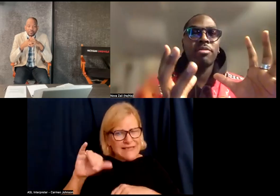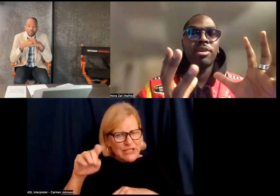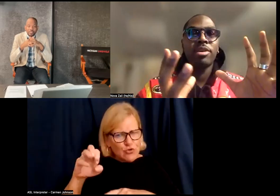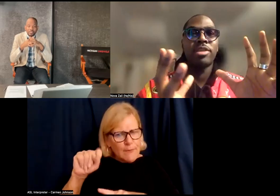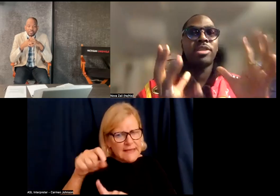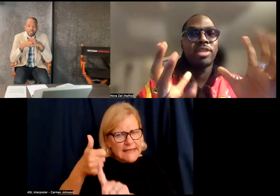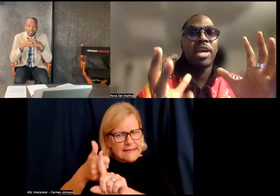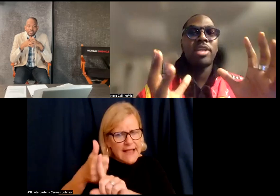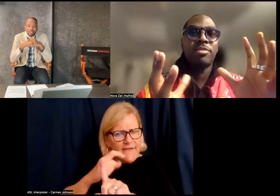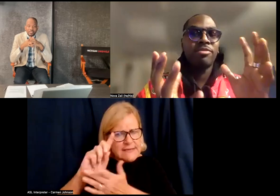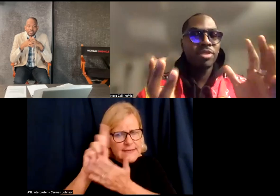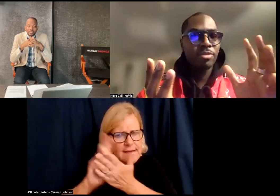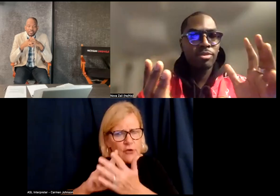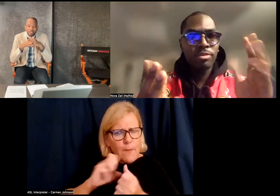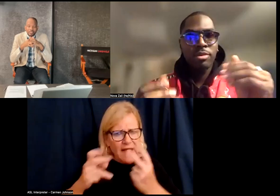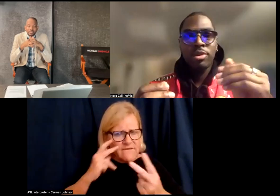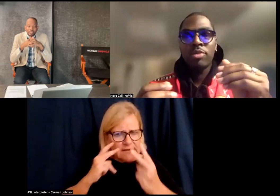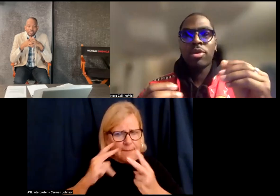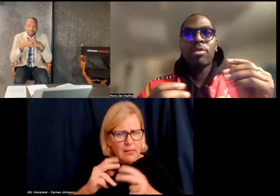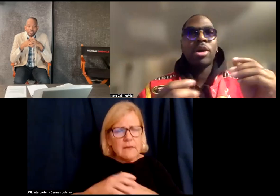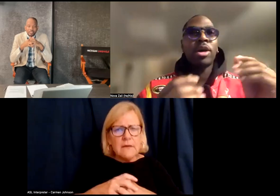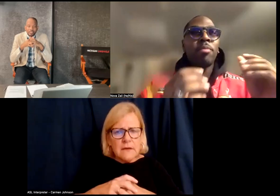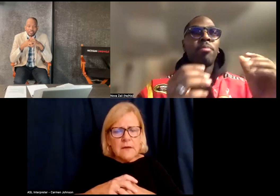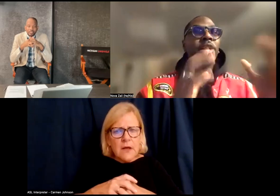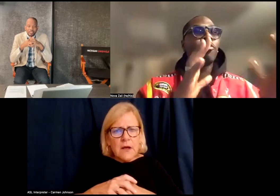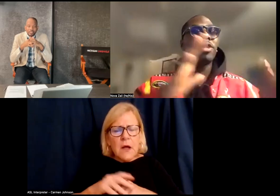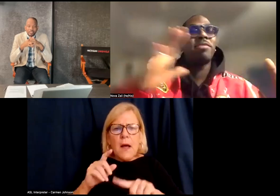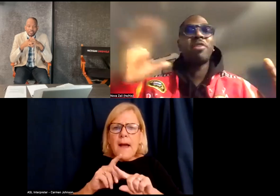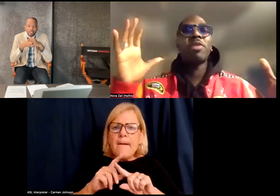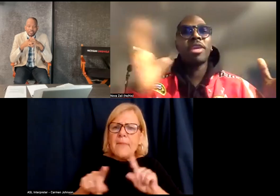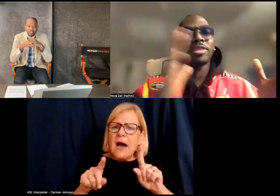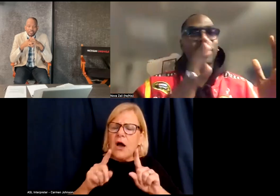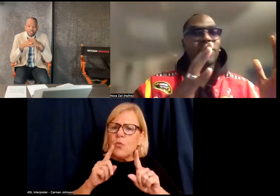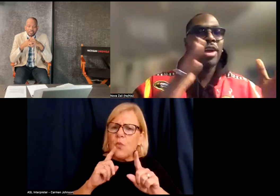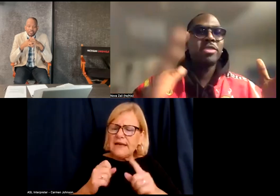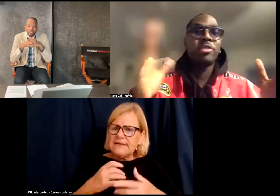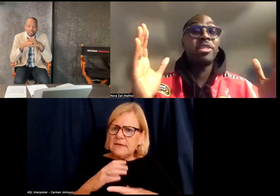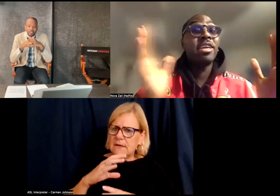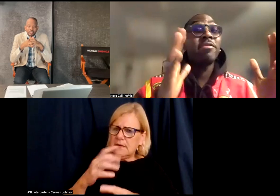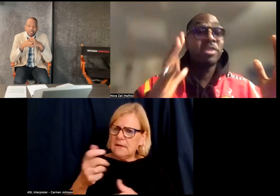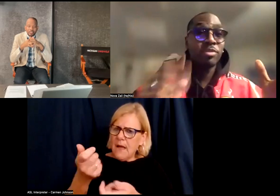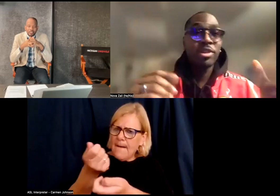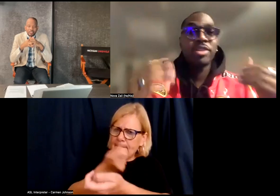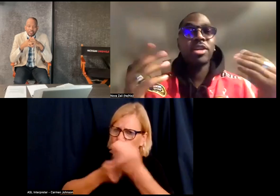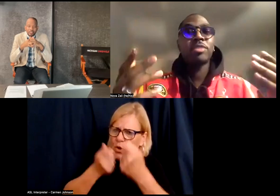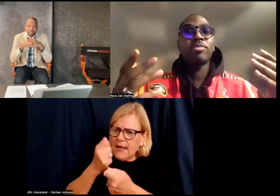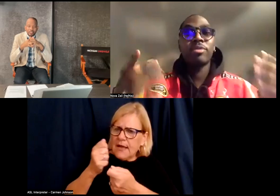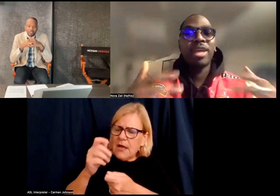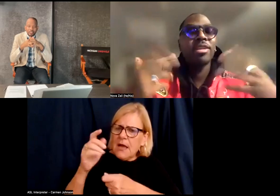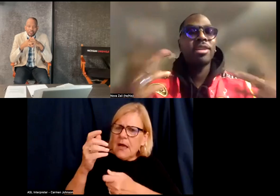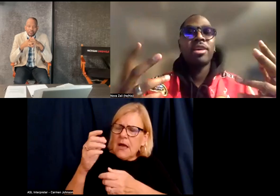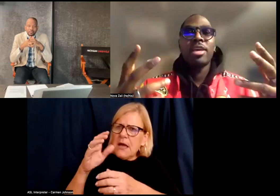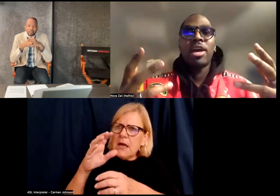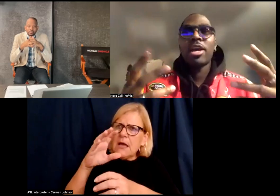itself is designed to be visible, you Yeah. know, but what it's evoking is an interaction with the invisible, the untouchable,